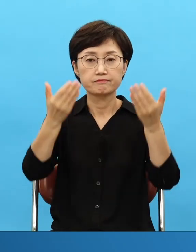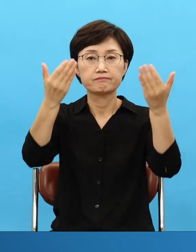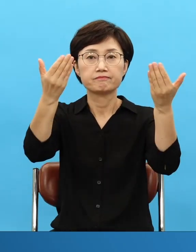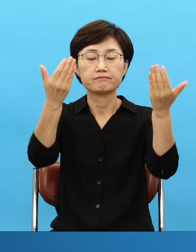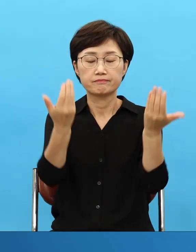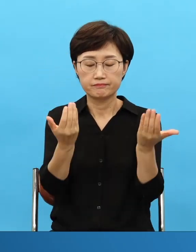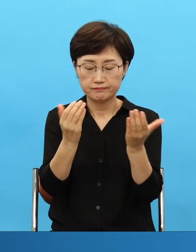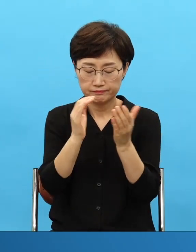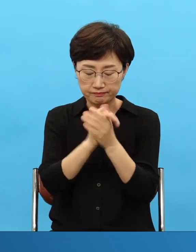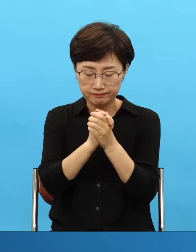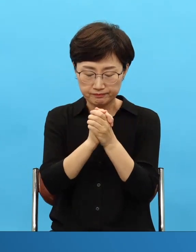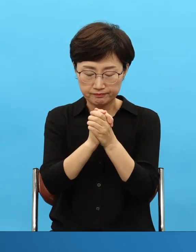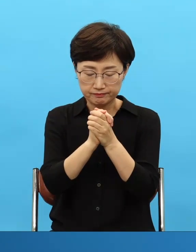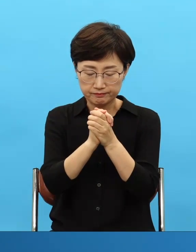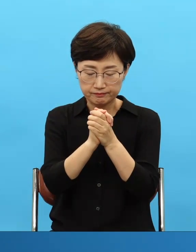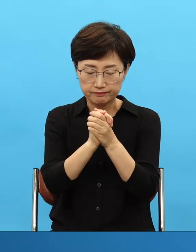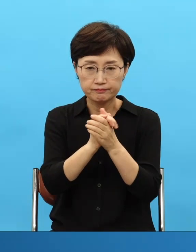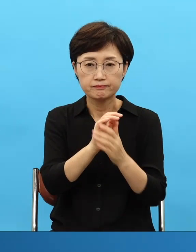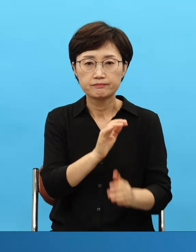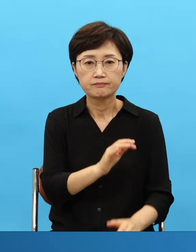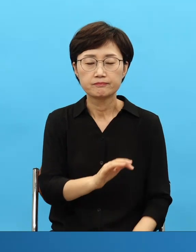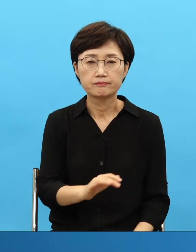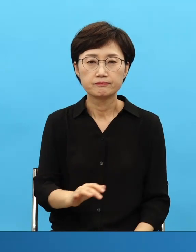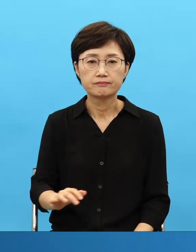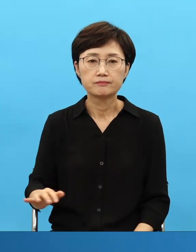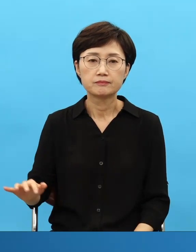truth. Amen.